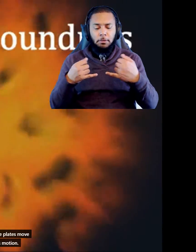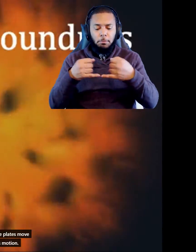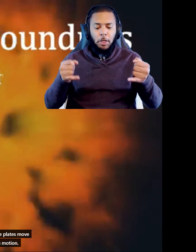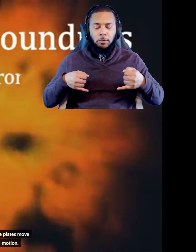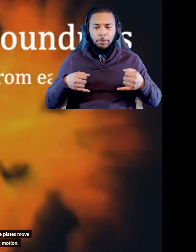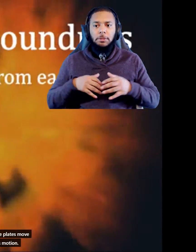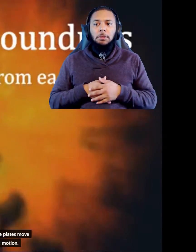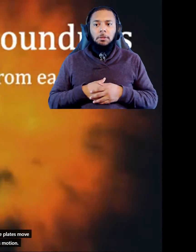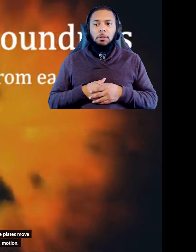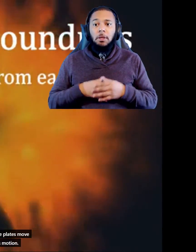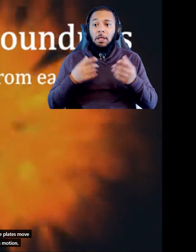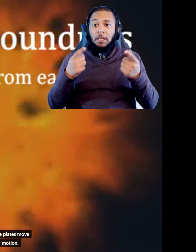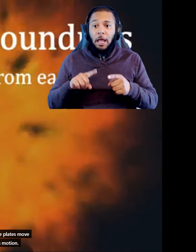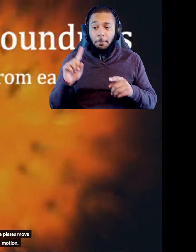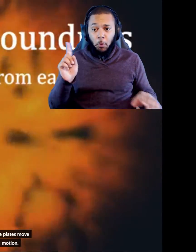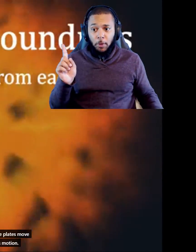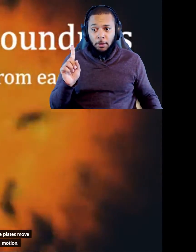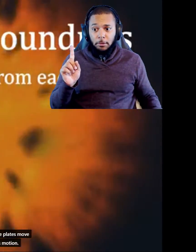boundaries occur where plates